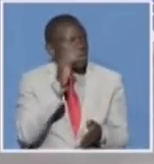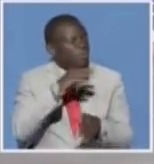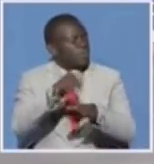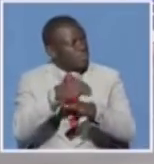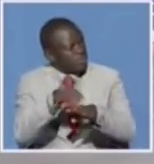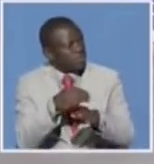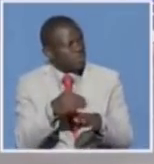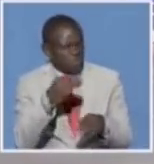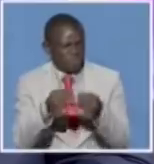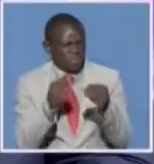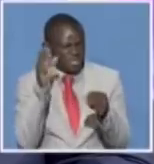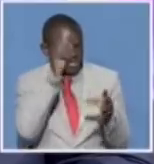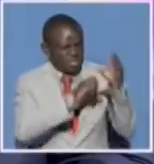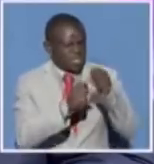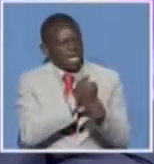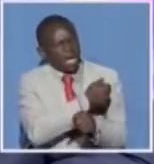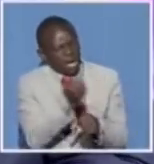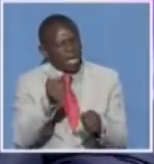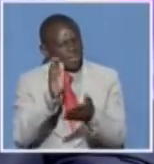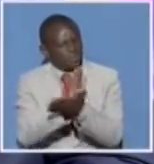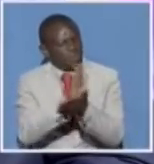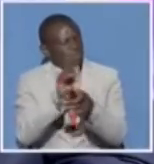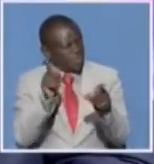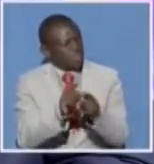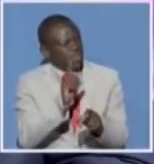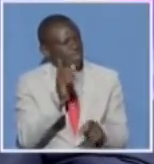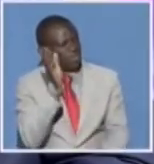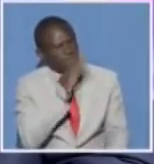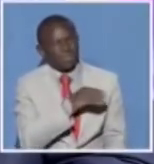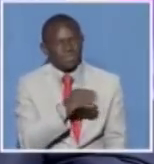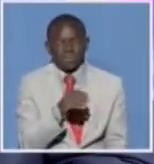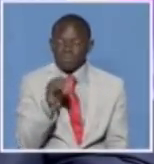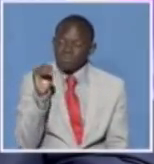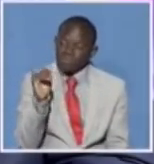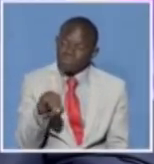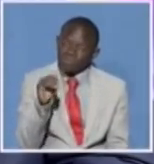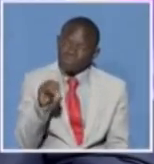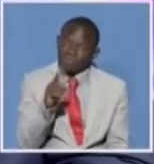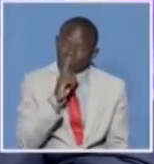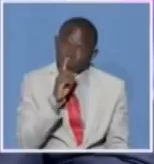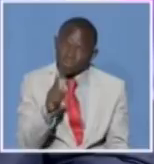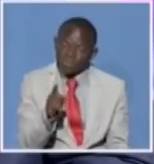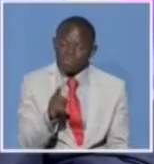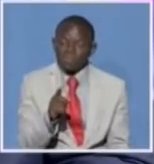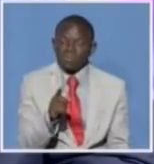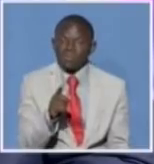fair assumption. And within the examination system, there is a way in